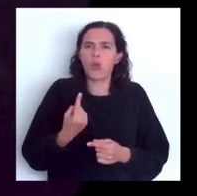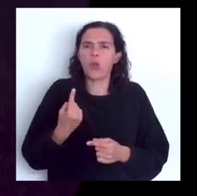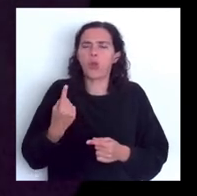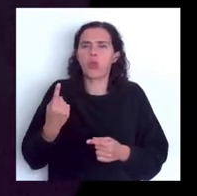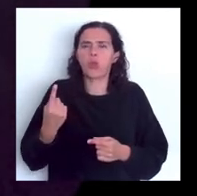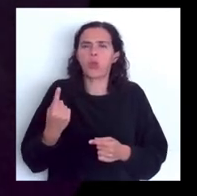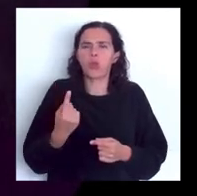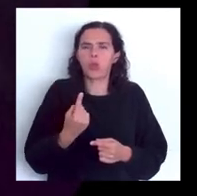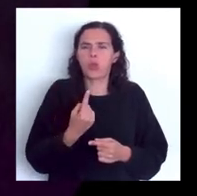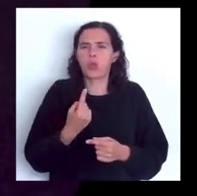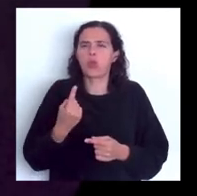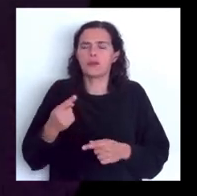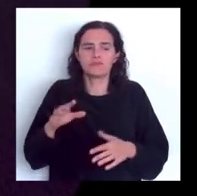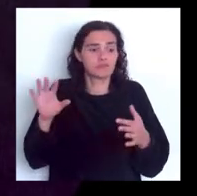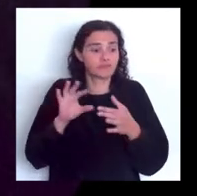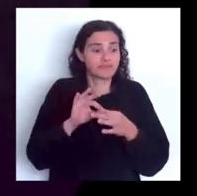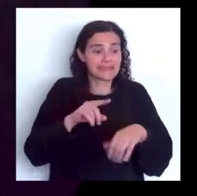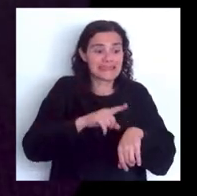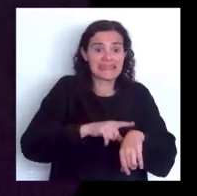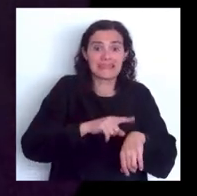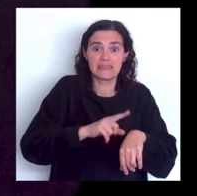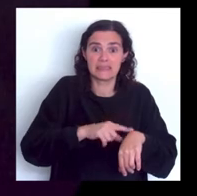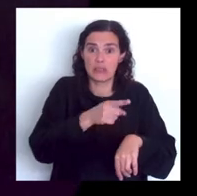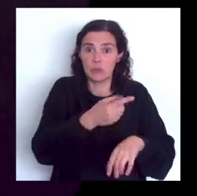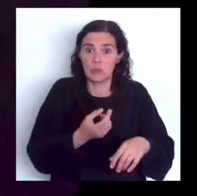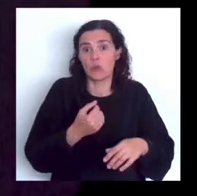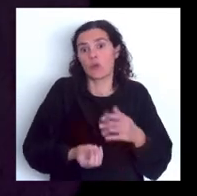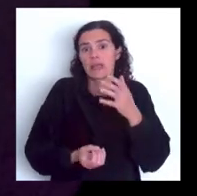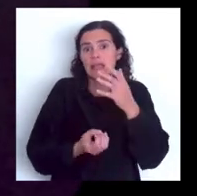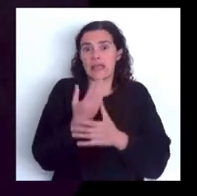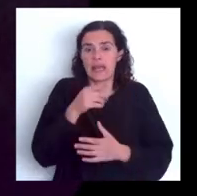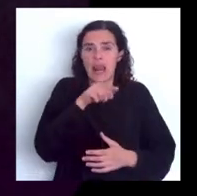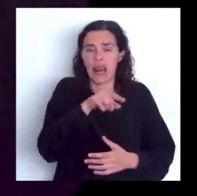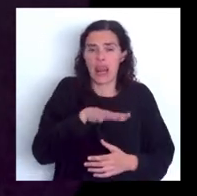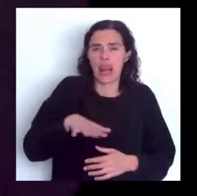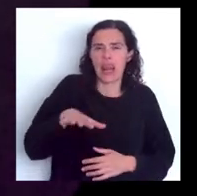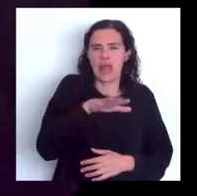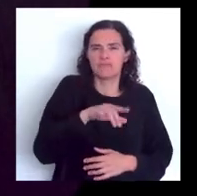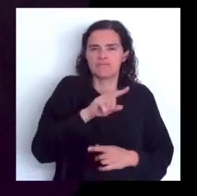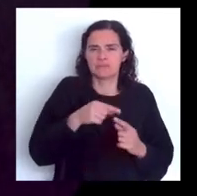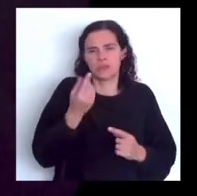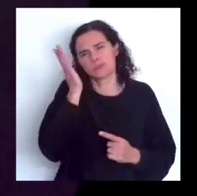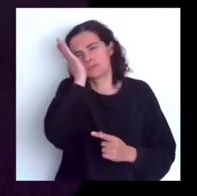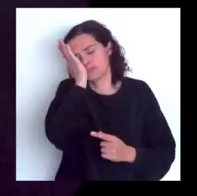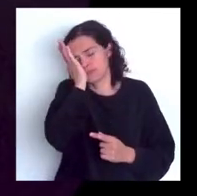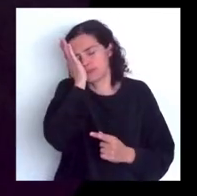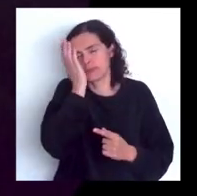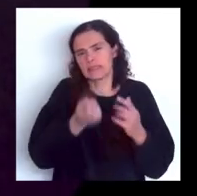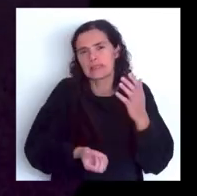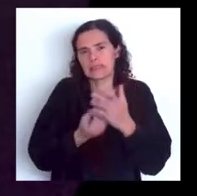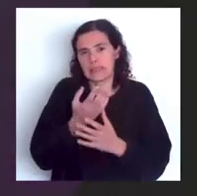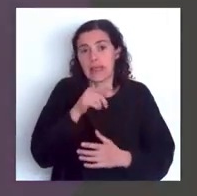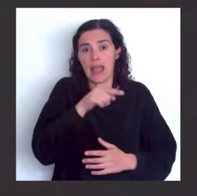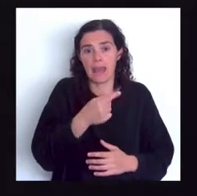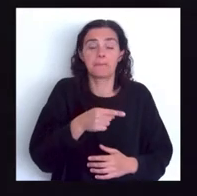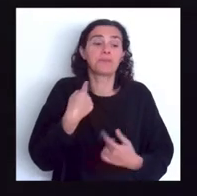train to the speed or the time created by the pace of